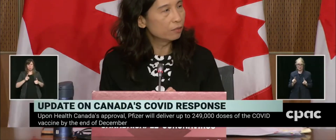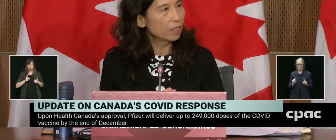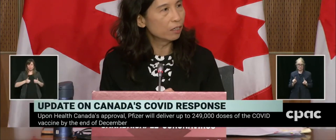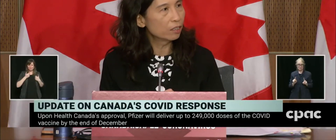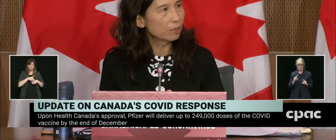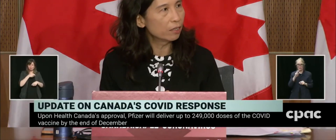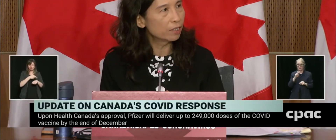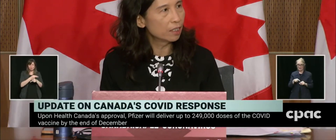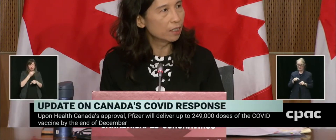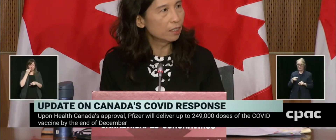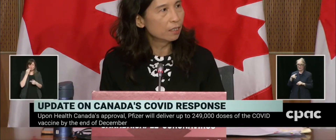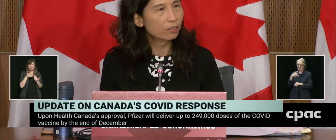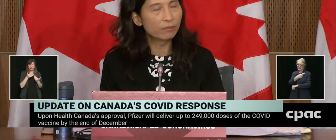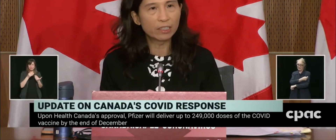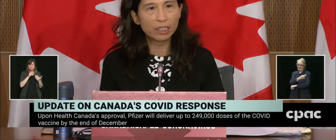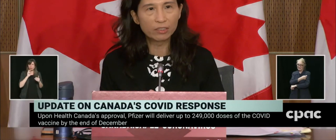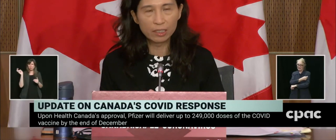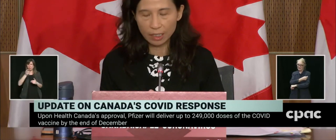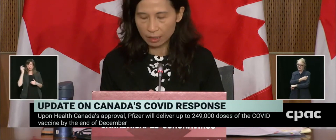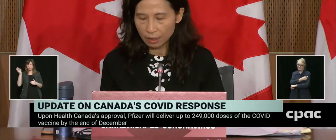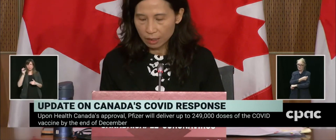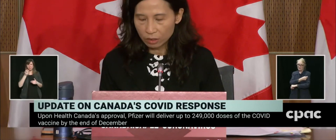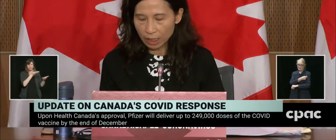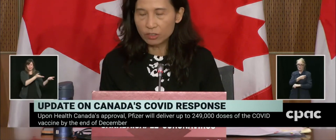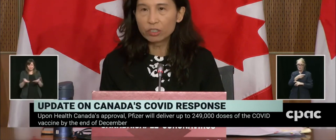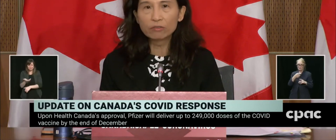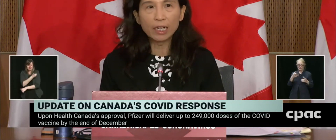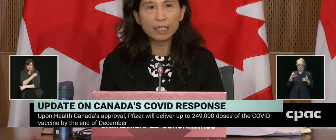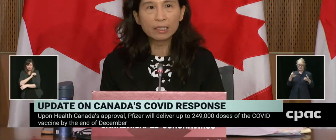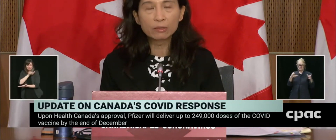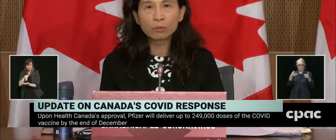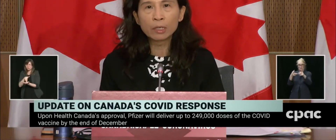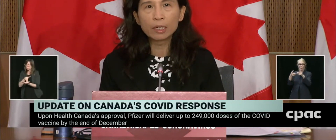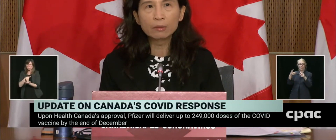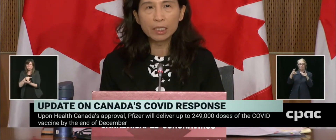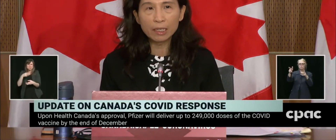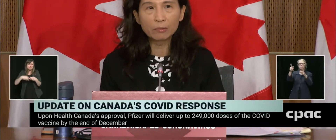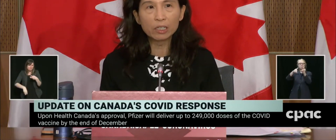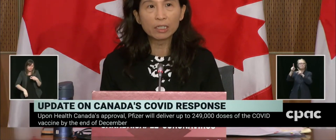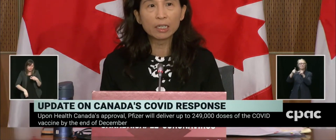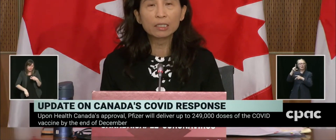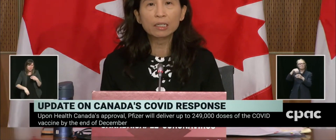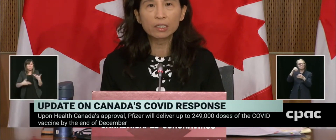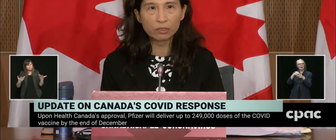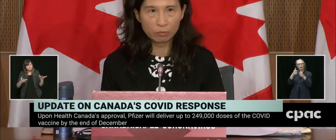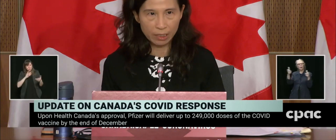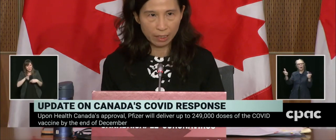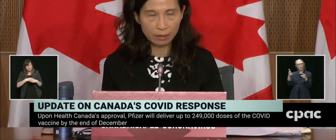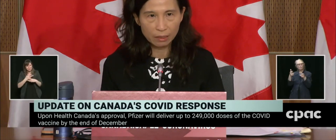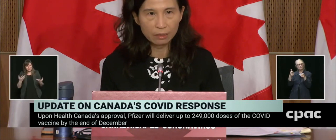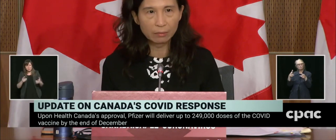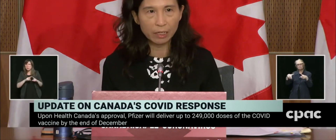easily from a long-term care facility to a vaccination site. So that's just the realities. In the meantime, you got to continue